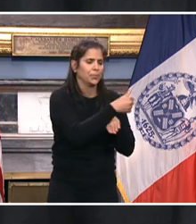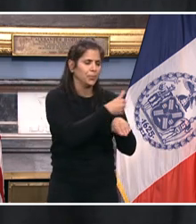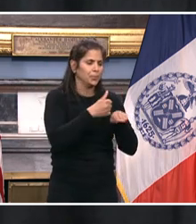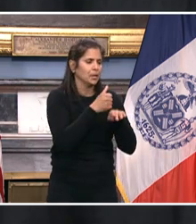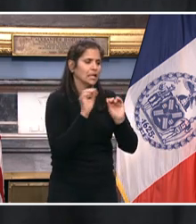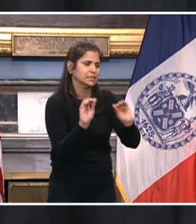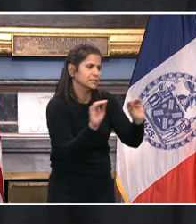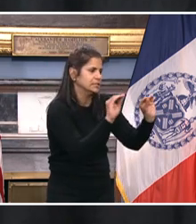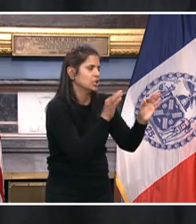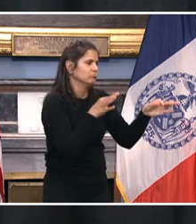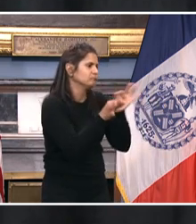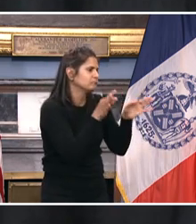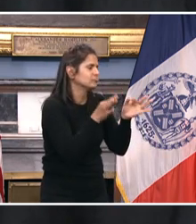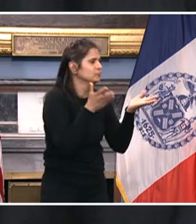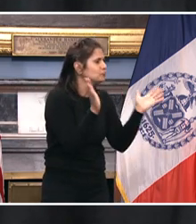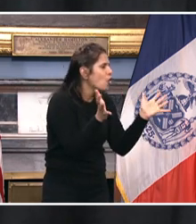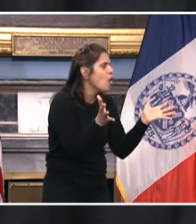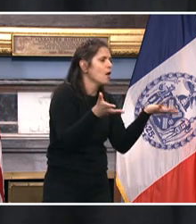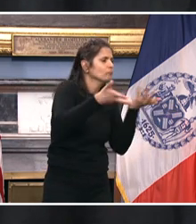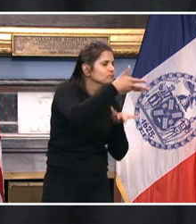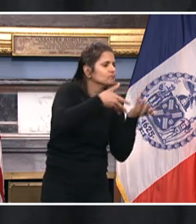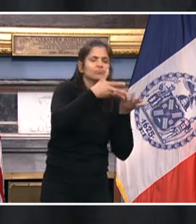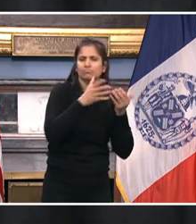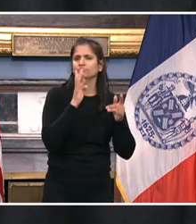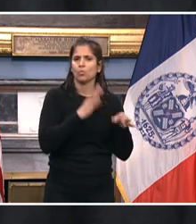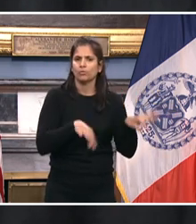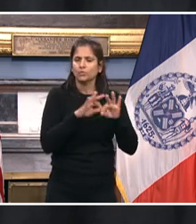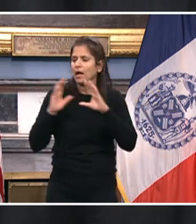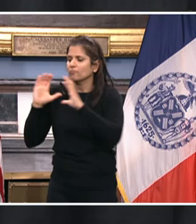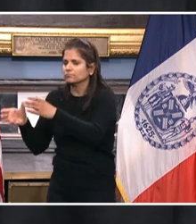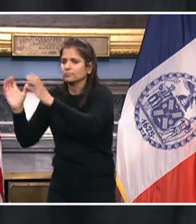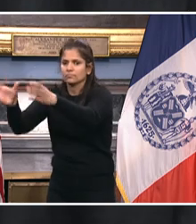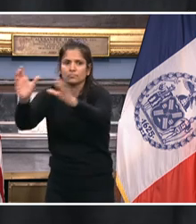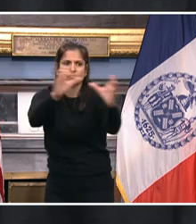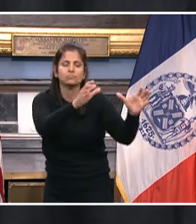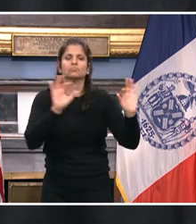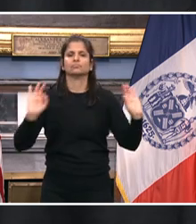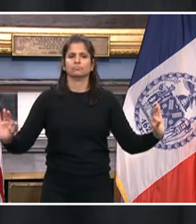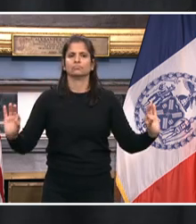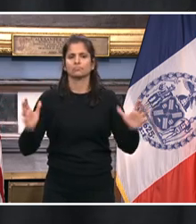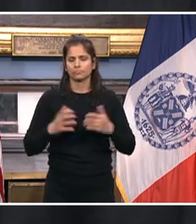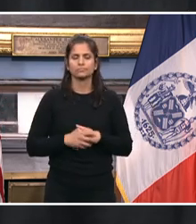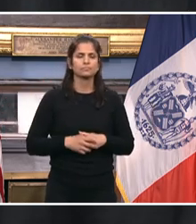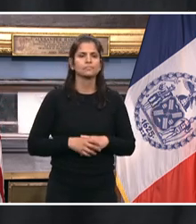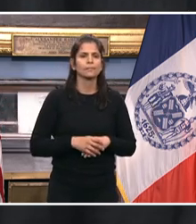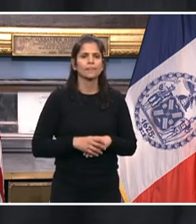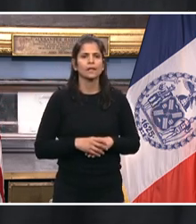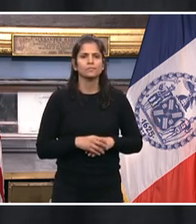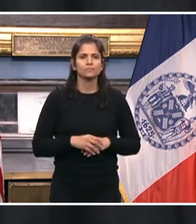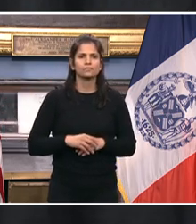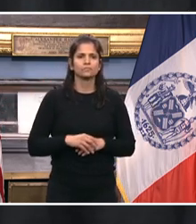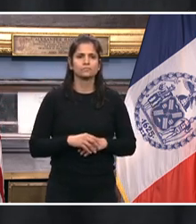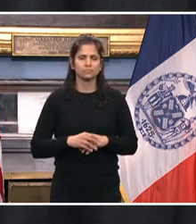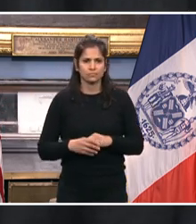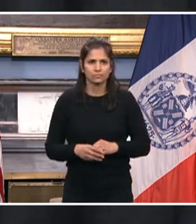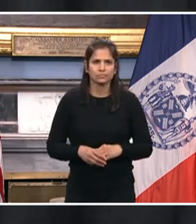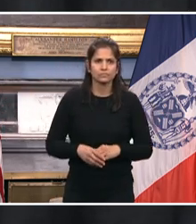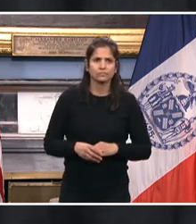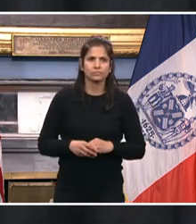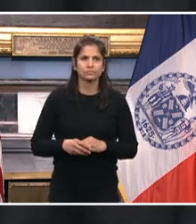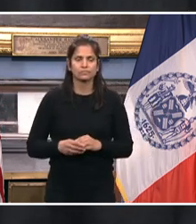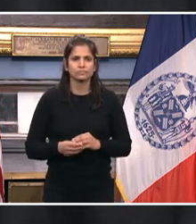And I think that's particularly true in immigrant communities. Some of it has to be in person, but still with careful protections and social